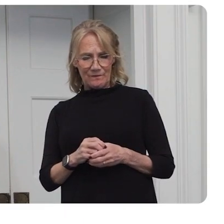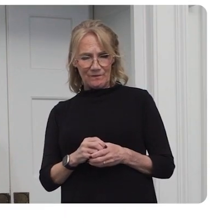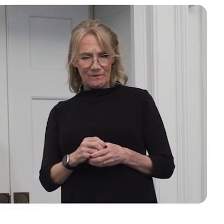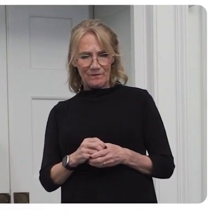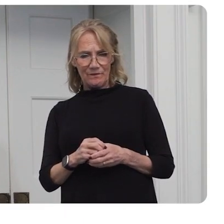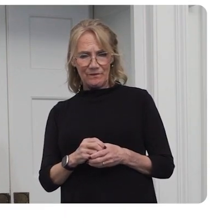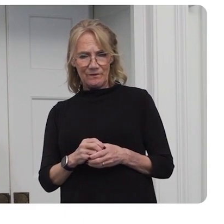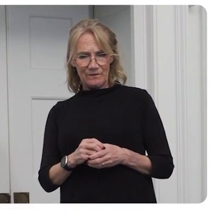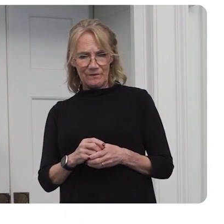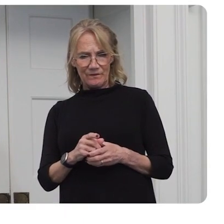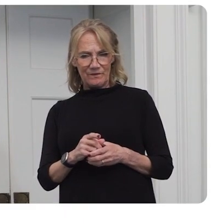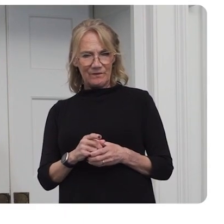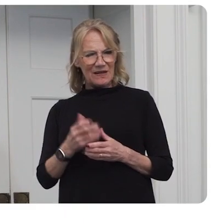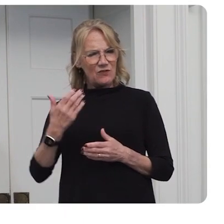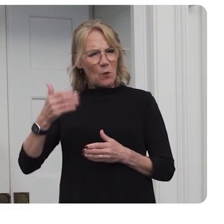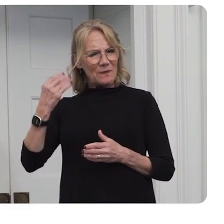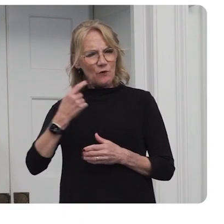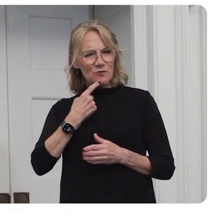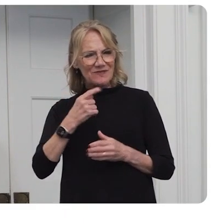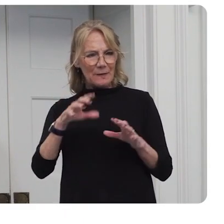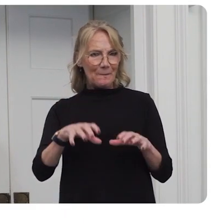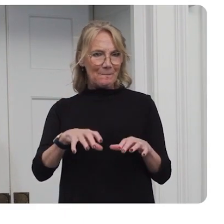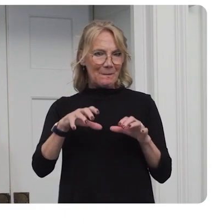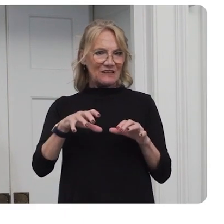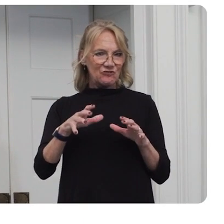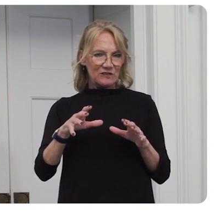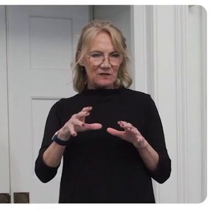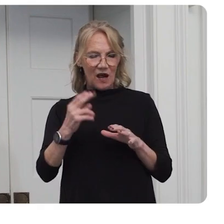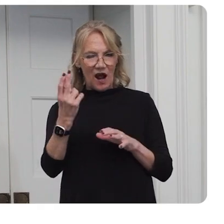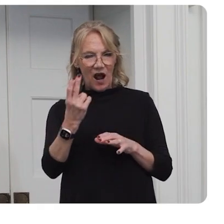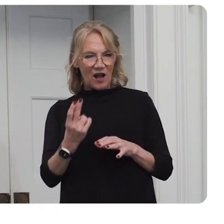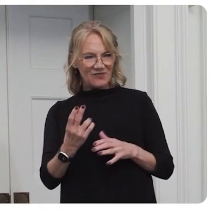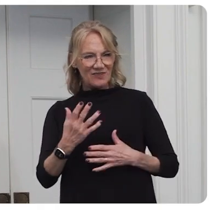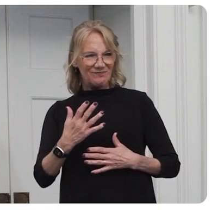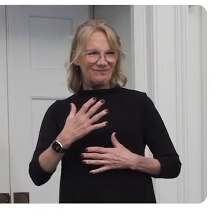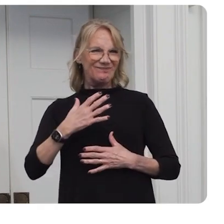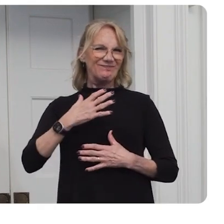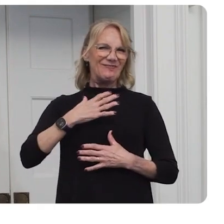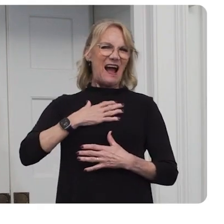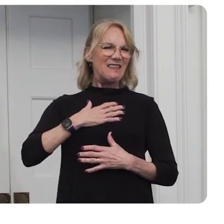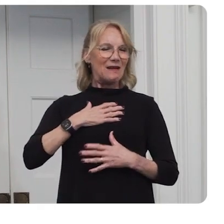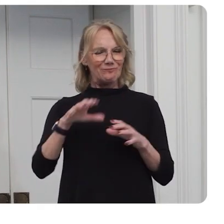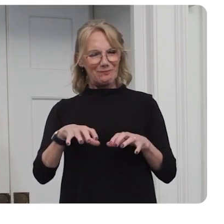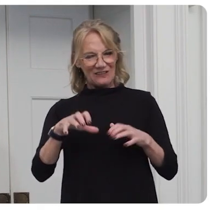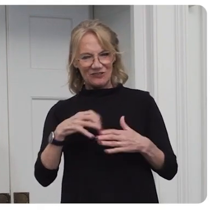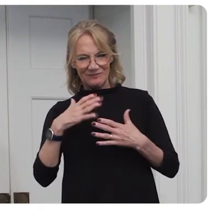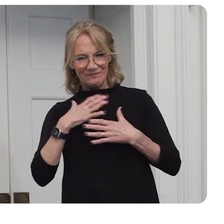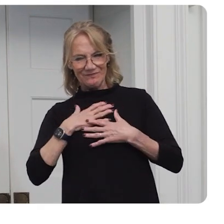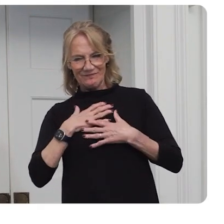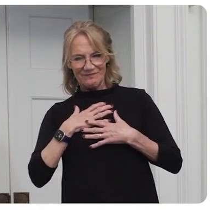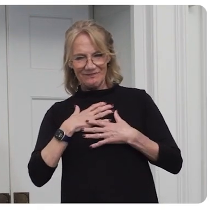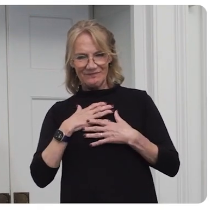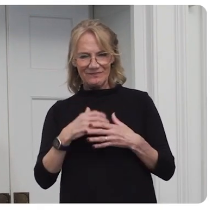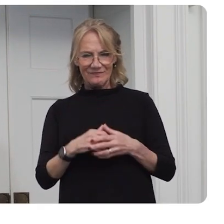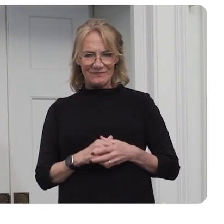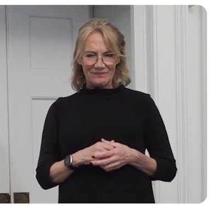So you came And- up with it. Well, why did you like it when she said you're the magic artist? I like being magic, I do.